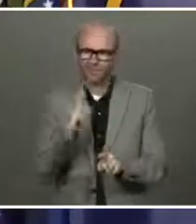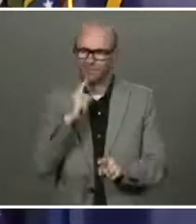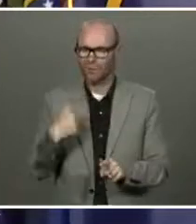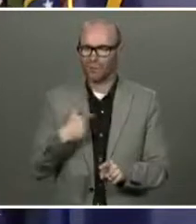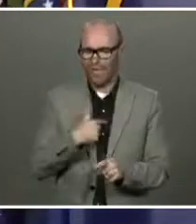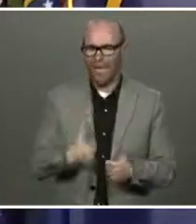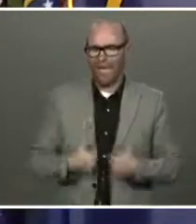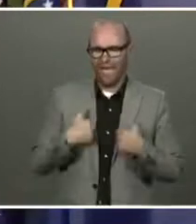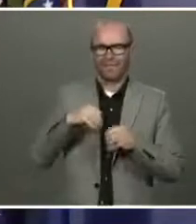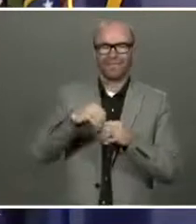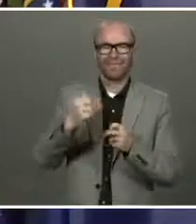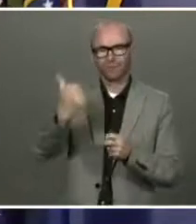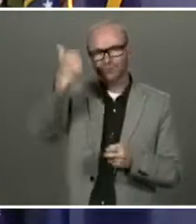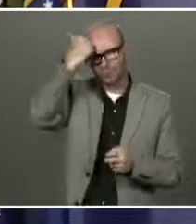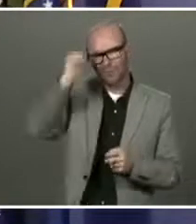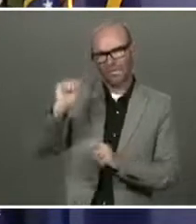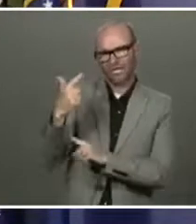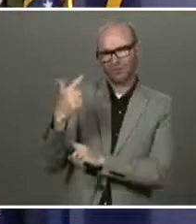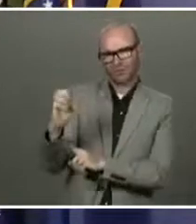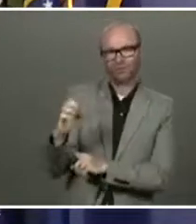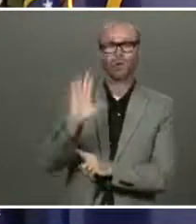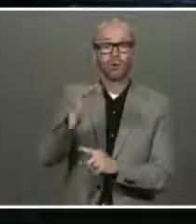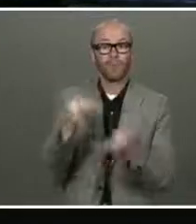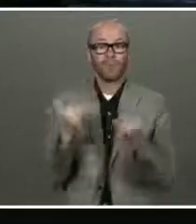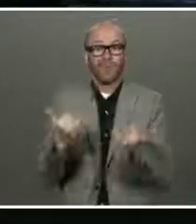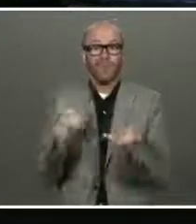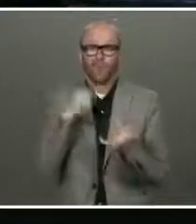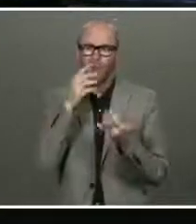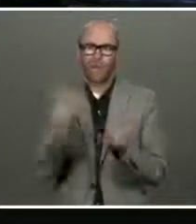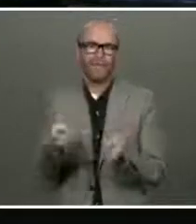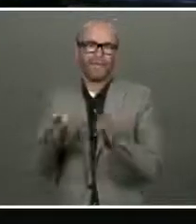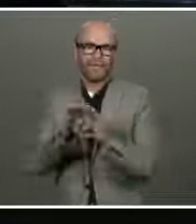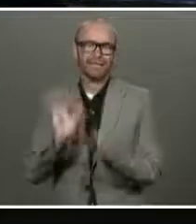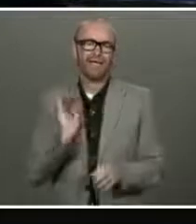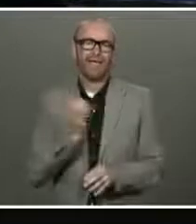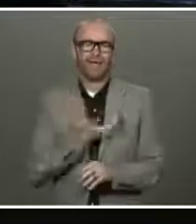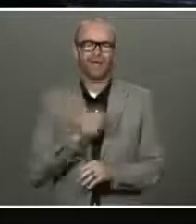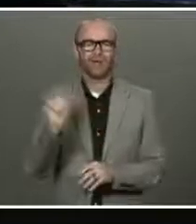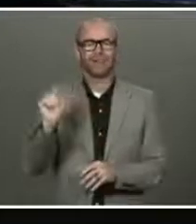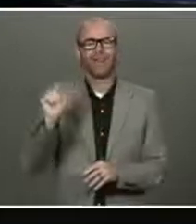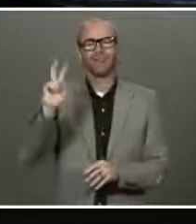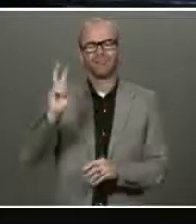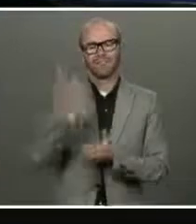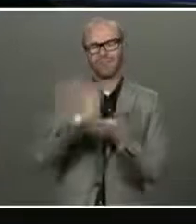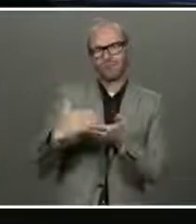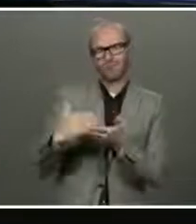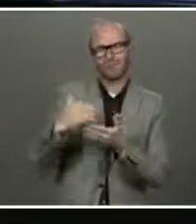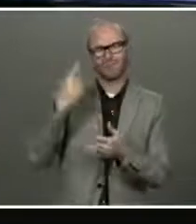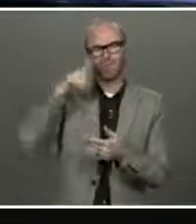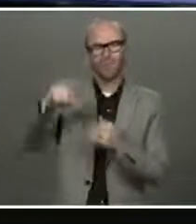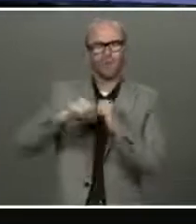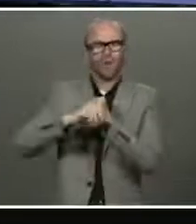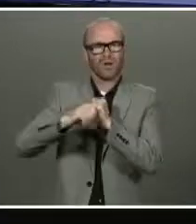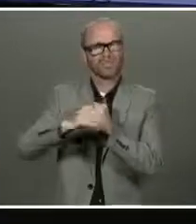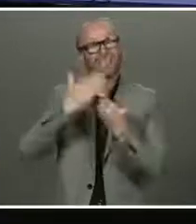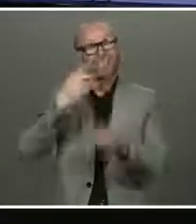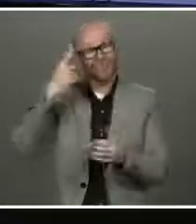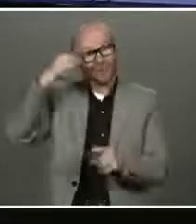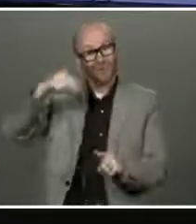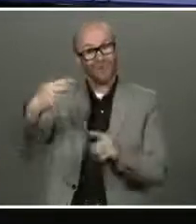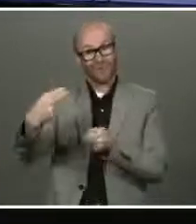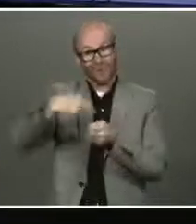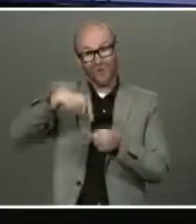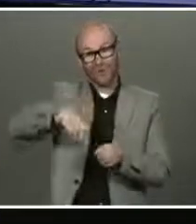age. Okay, on that note, we're going to end our television portion of the broadcast. Thank you so much for joining us for the PBS Monthly